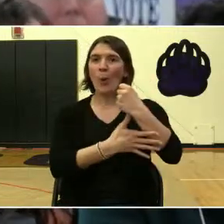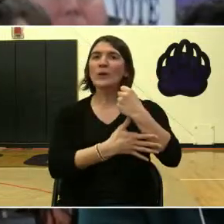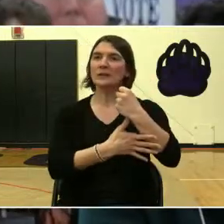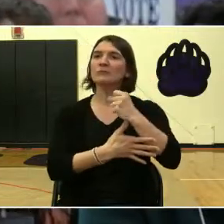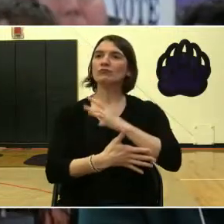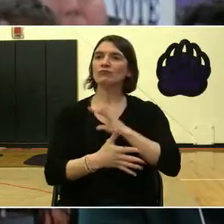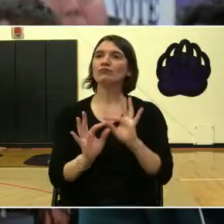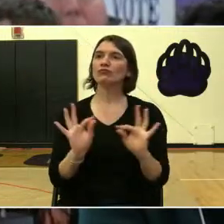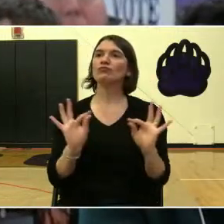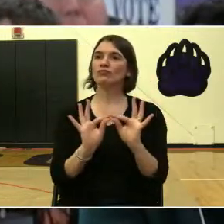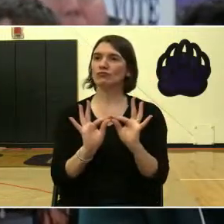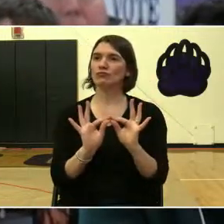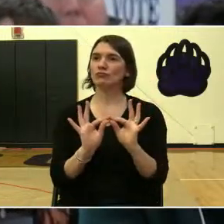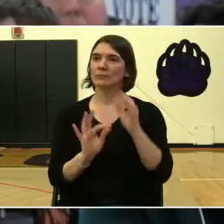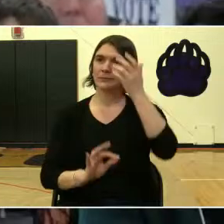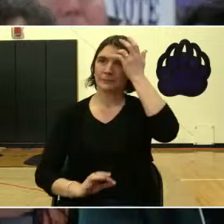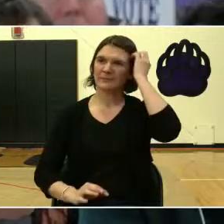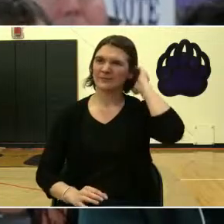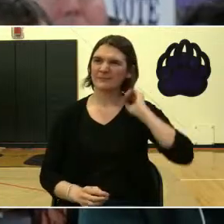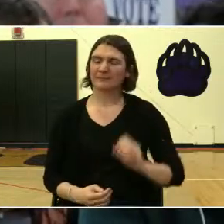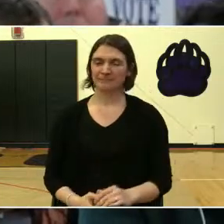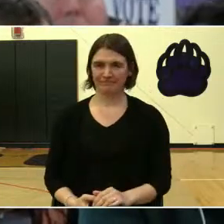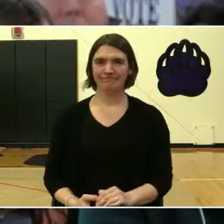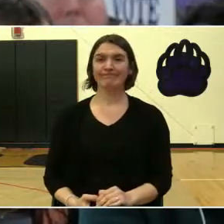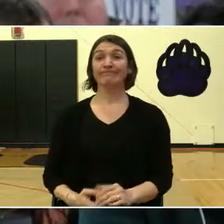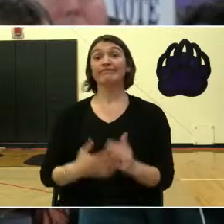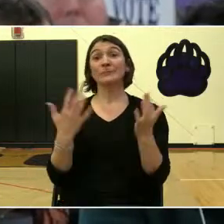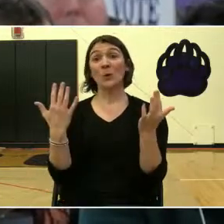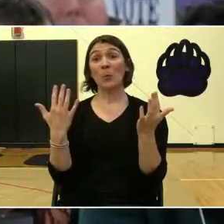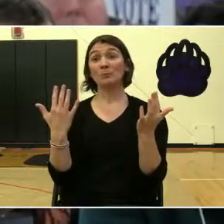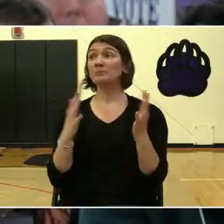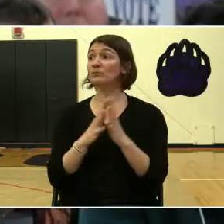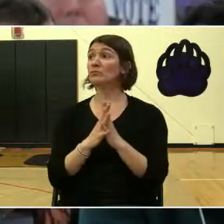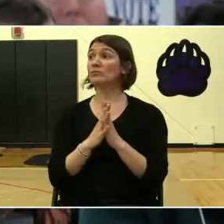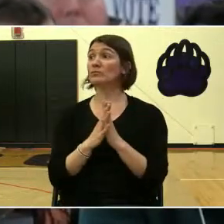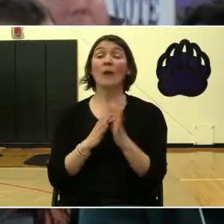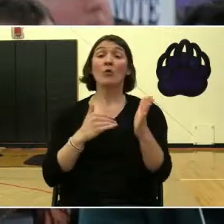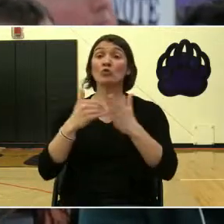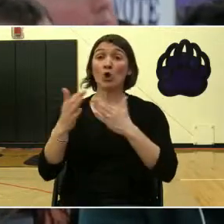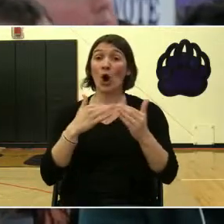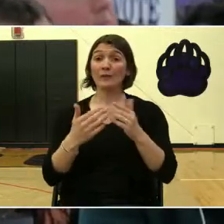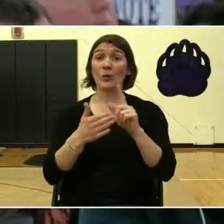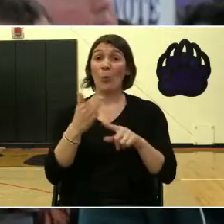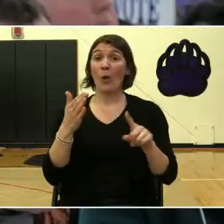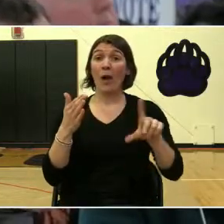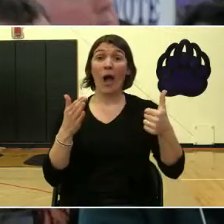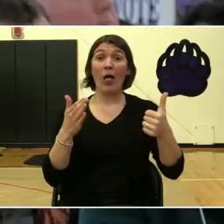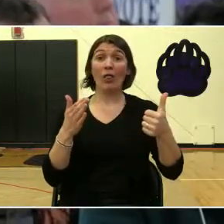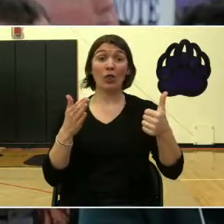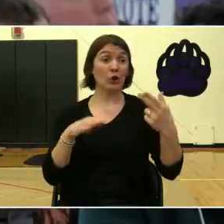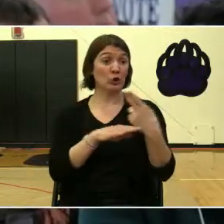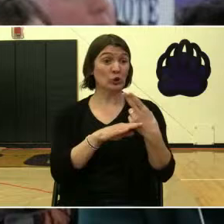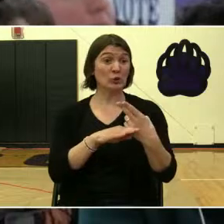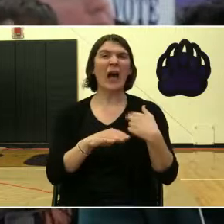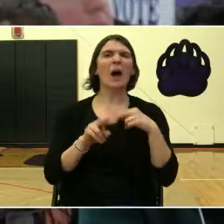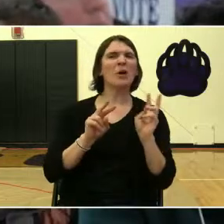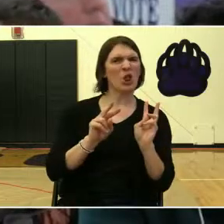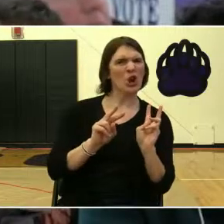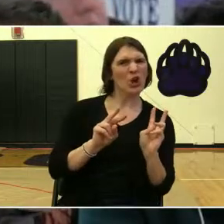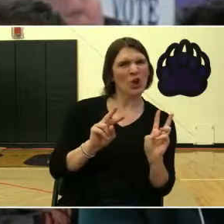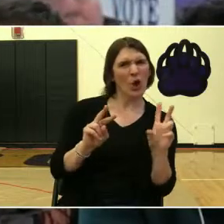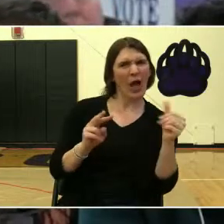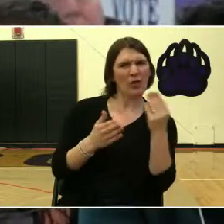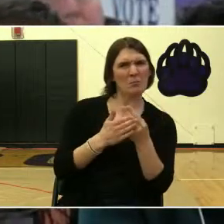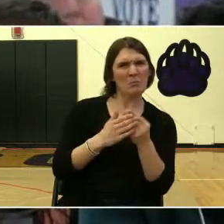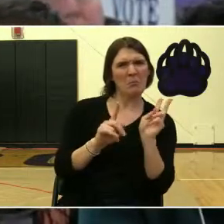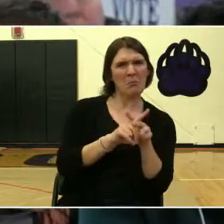incredibly important um so regardless of whatever else we reduce and I'll be looking for those things